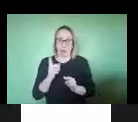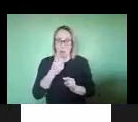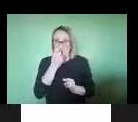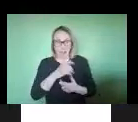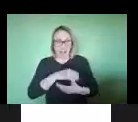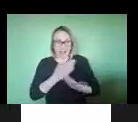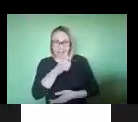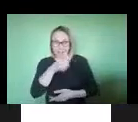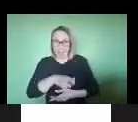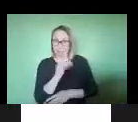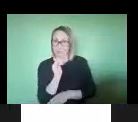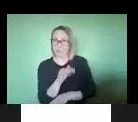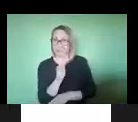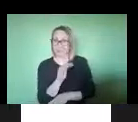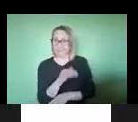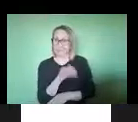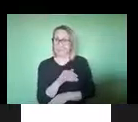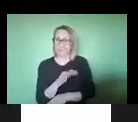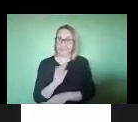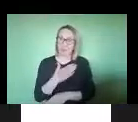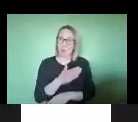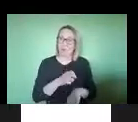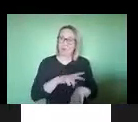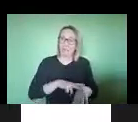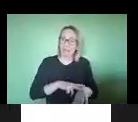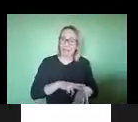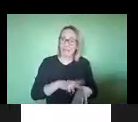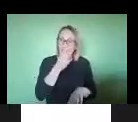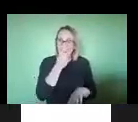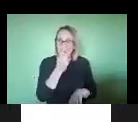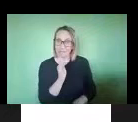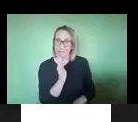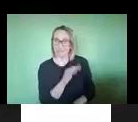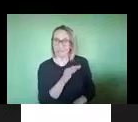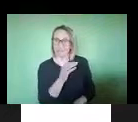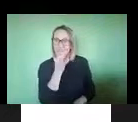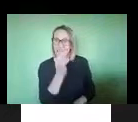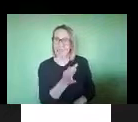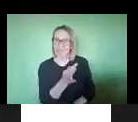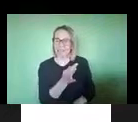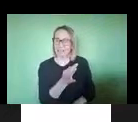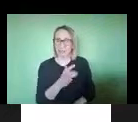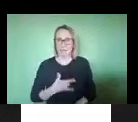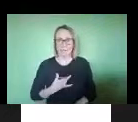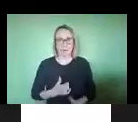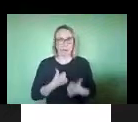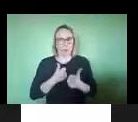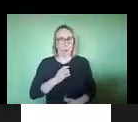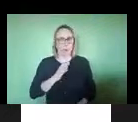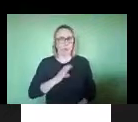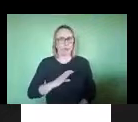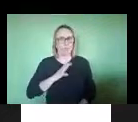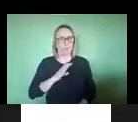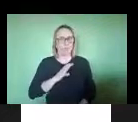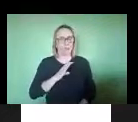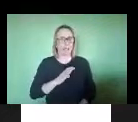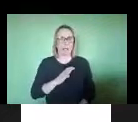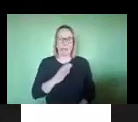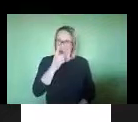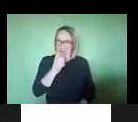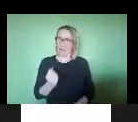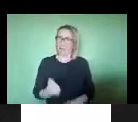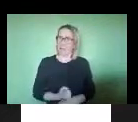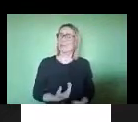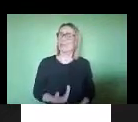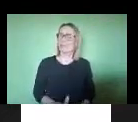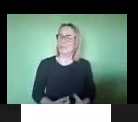MD. All members of staff, and I felt easier and more comfortable because I could do that. I